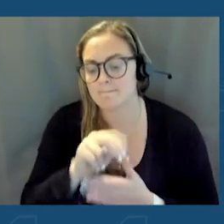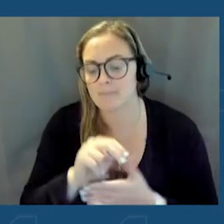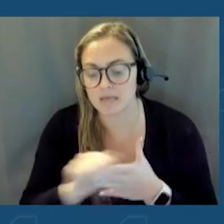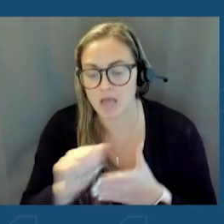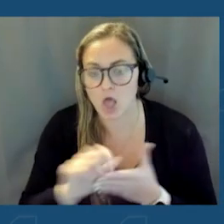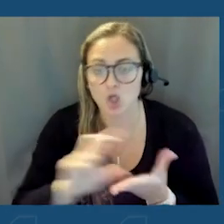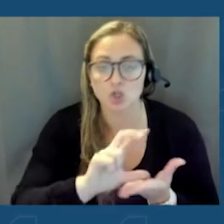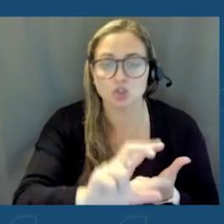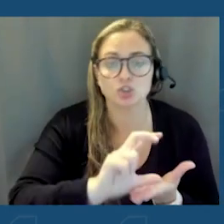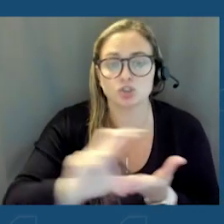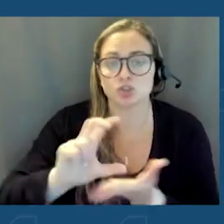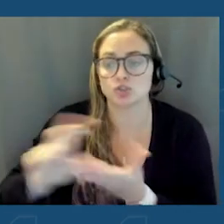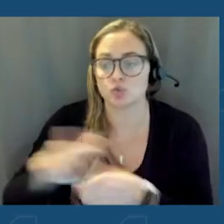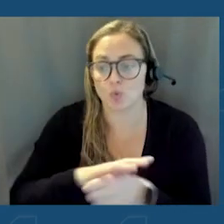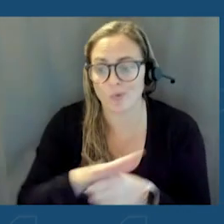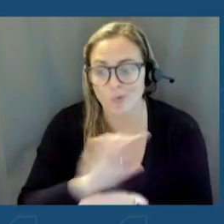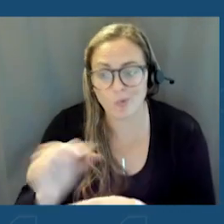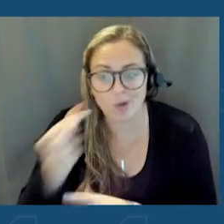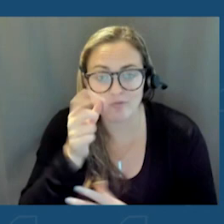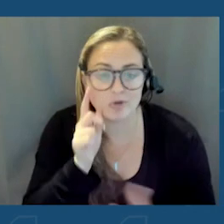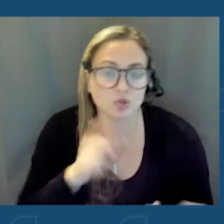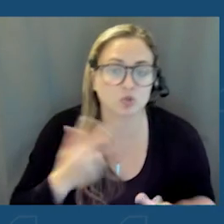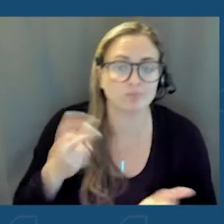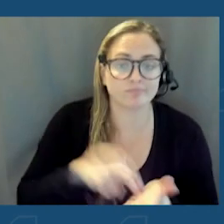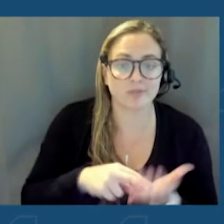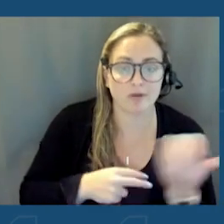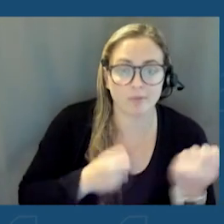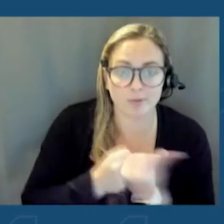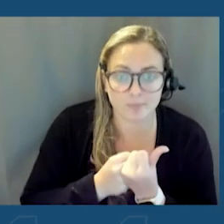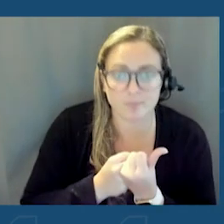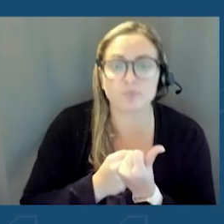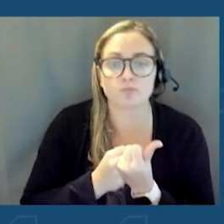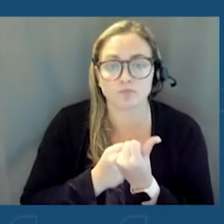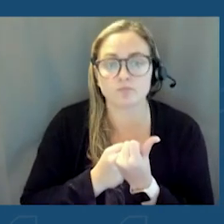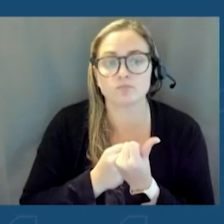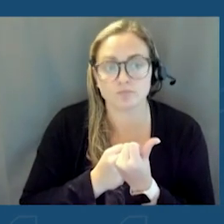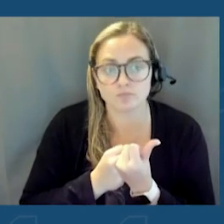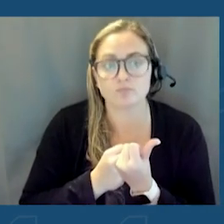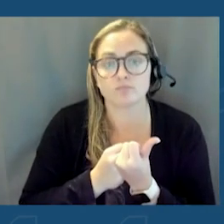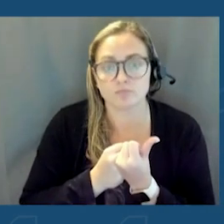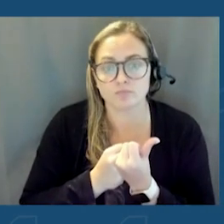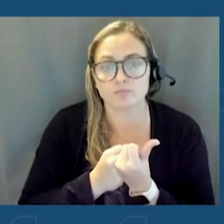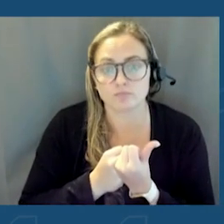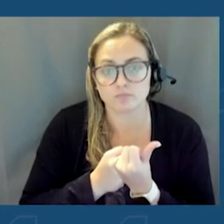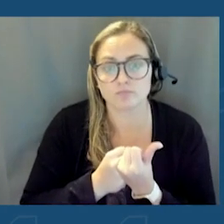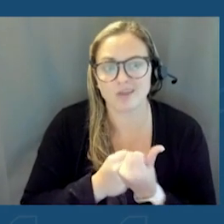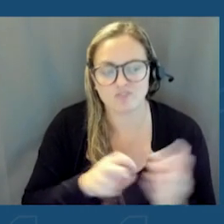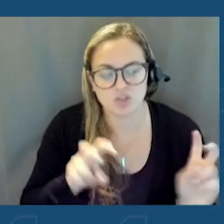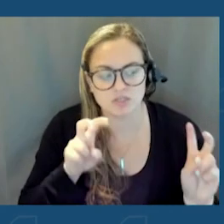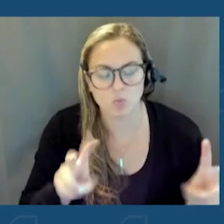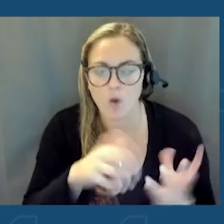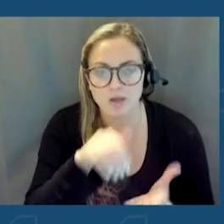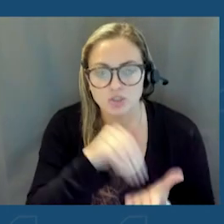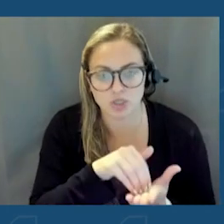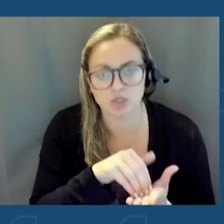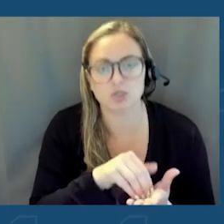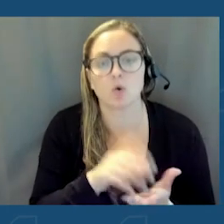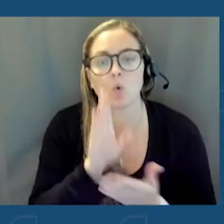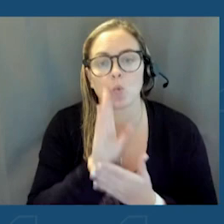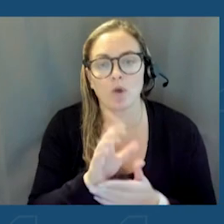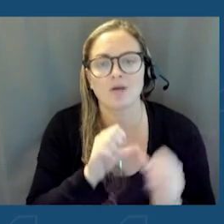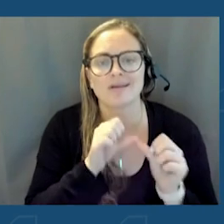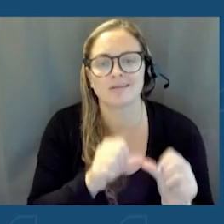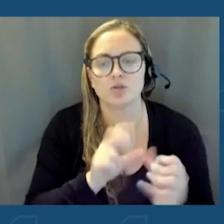local governments to stand up these domestic terrorism watch centers. And so we're going to continue funding at